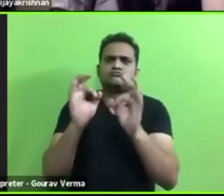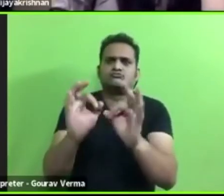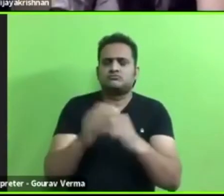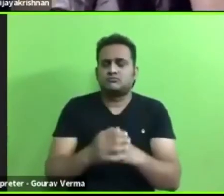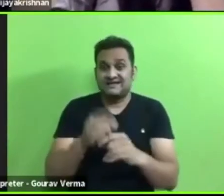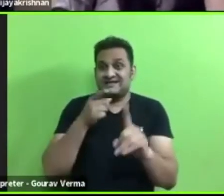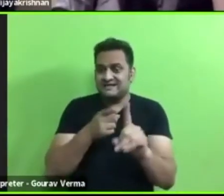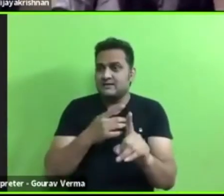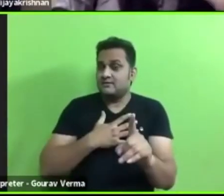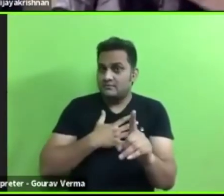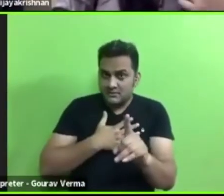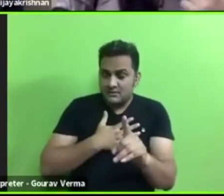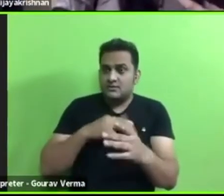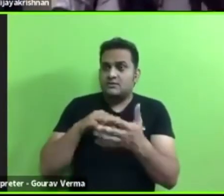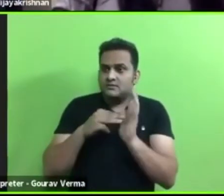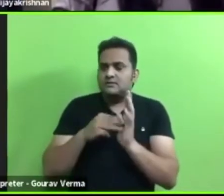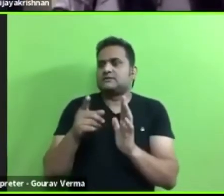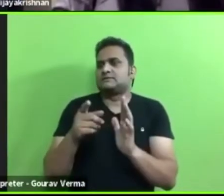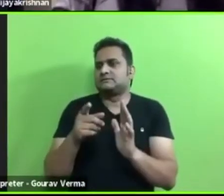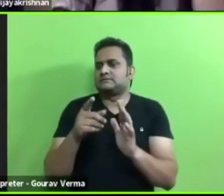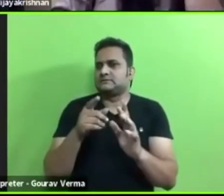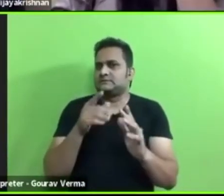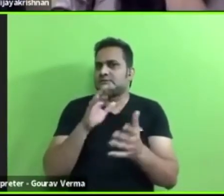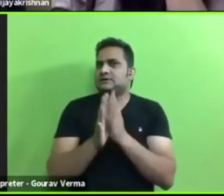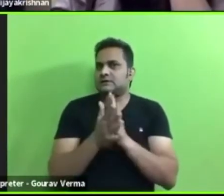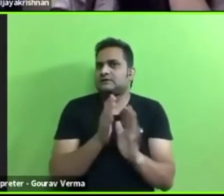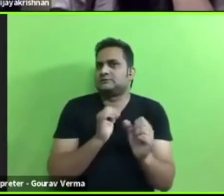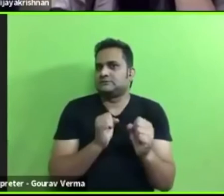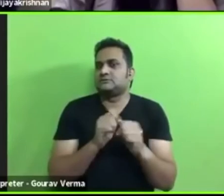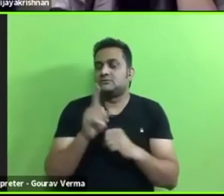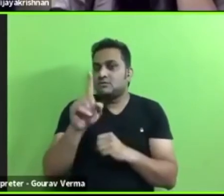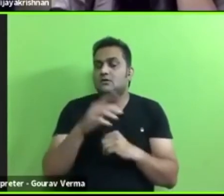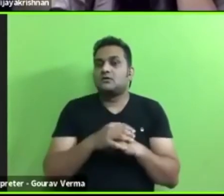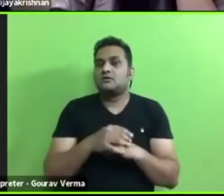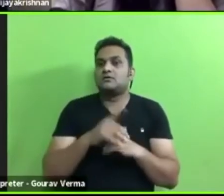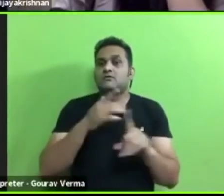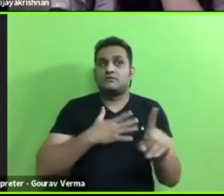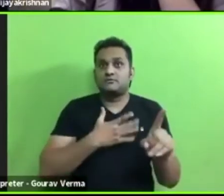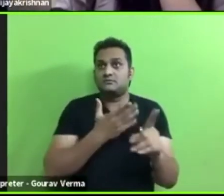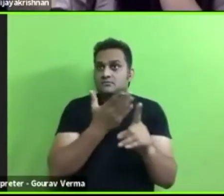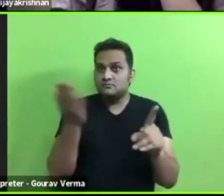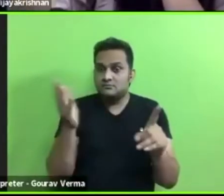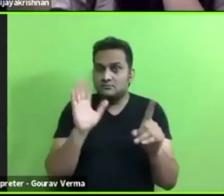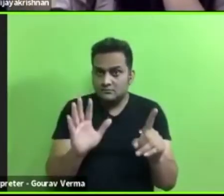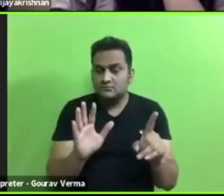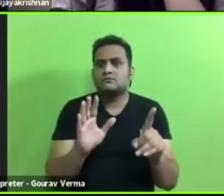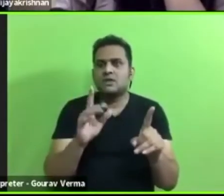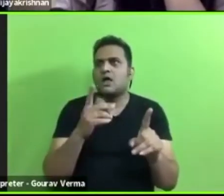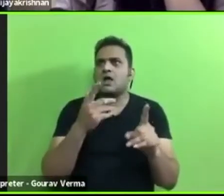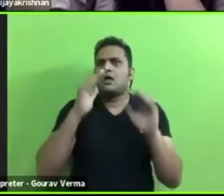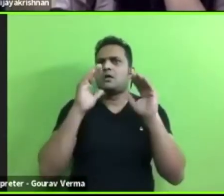belief is something that is constantly challenged. But the power of one's faith cannot be reduced. That's